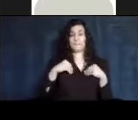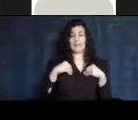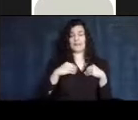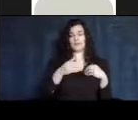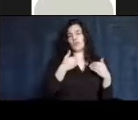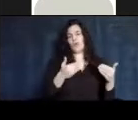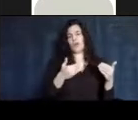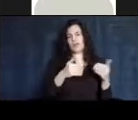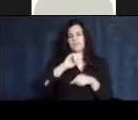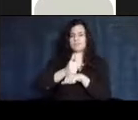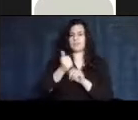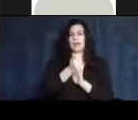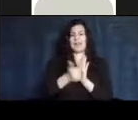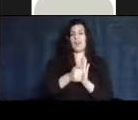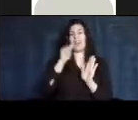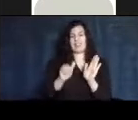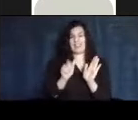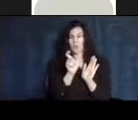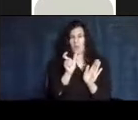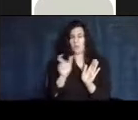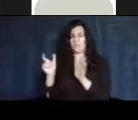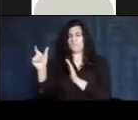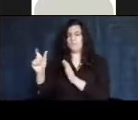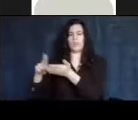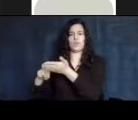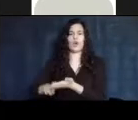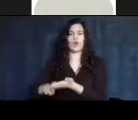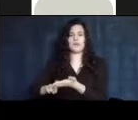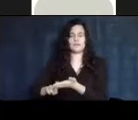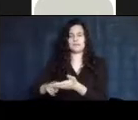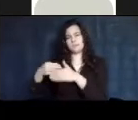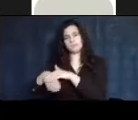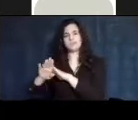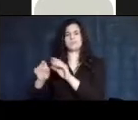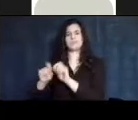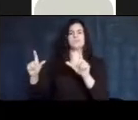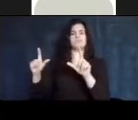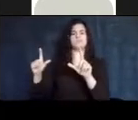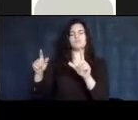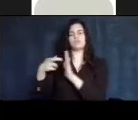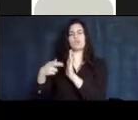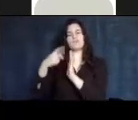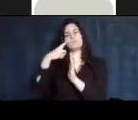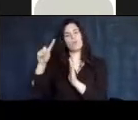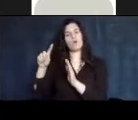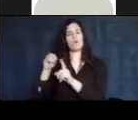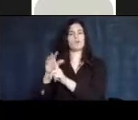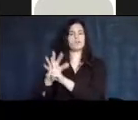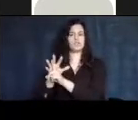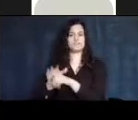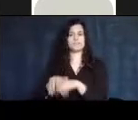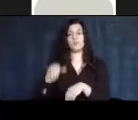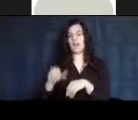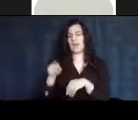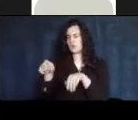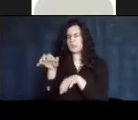So you'll need that to log into the reservation for orientation. So you'll use that, you'll log in, and then you'll get